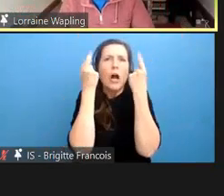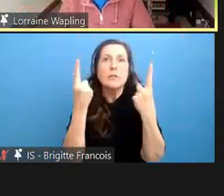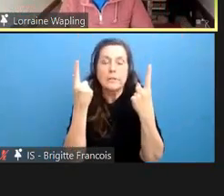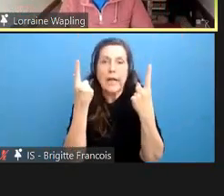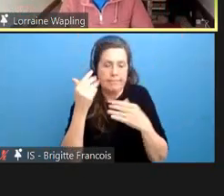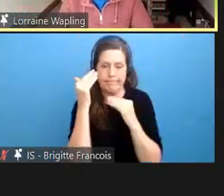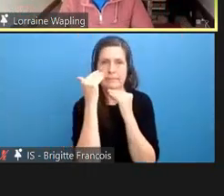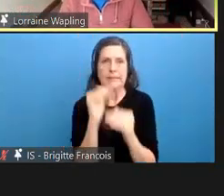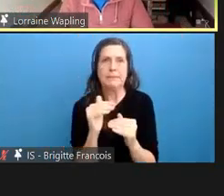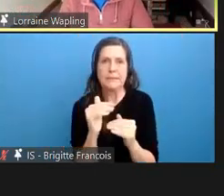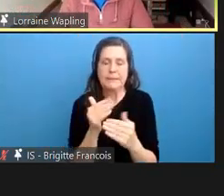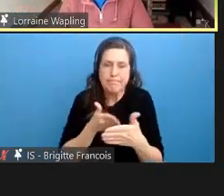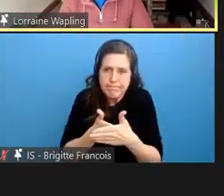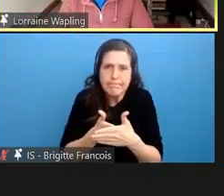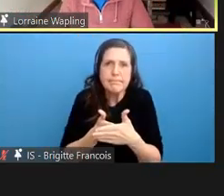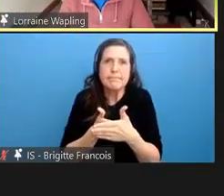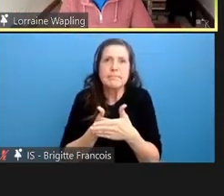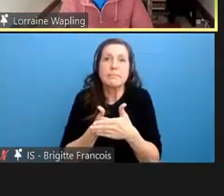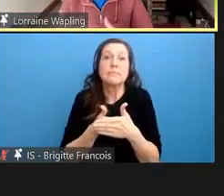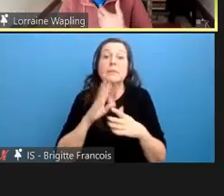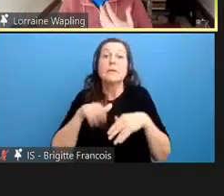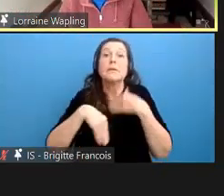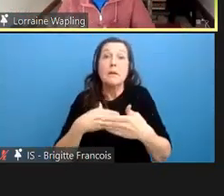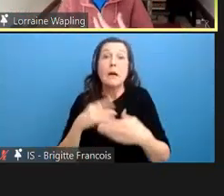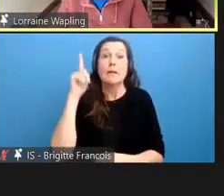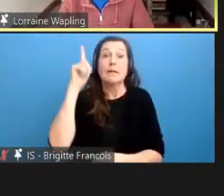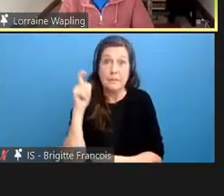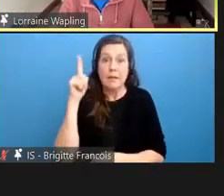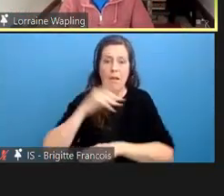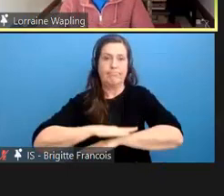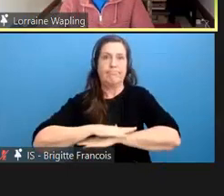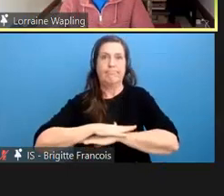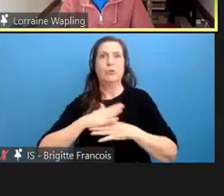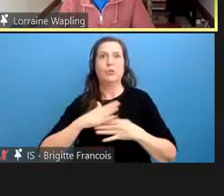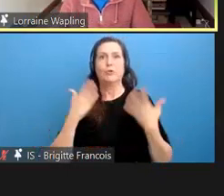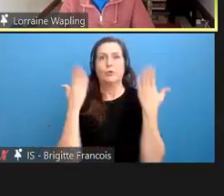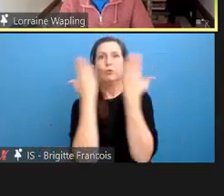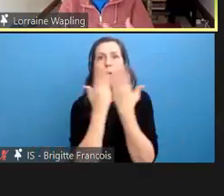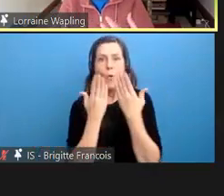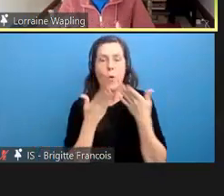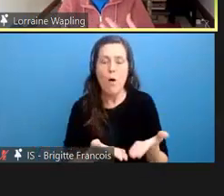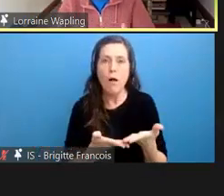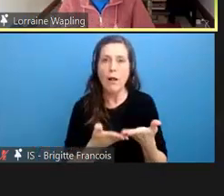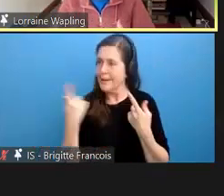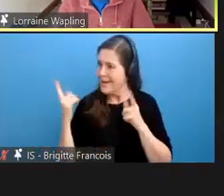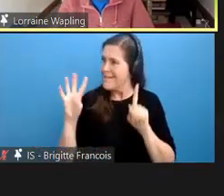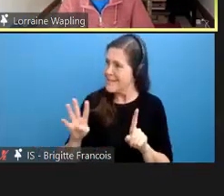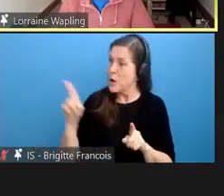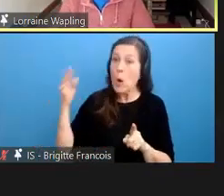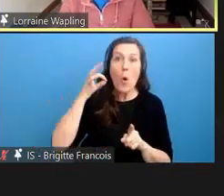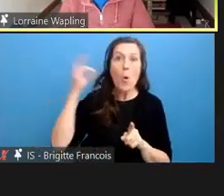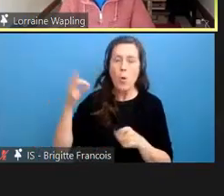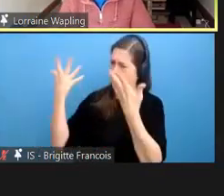significant implications for them when they start school, because they're not coming into the classroom having had the same level of